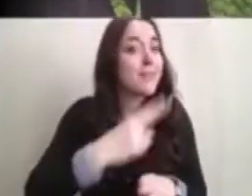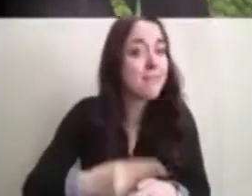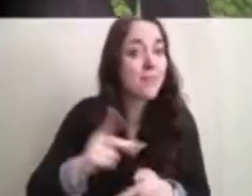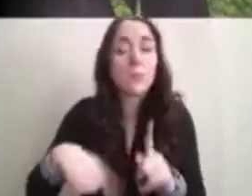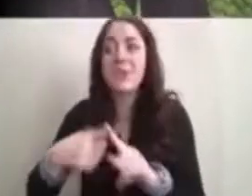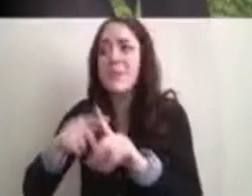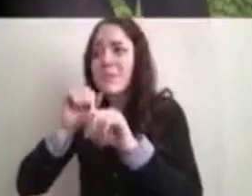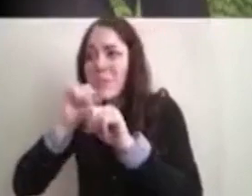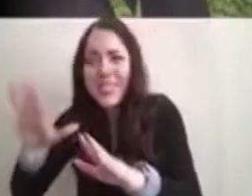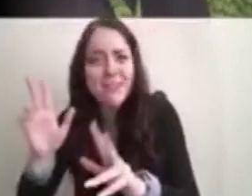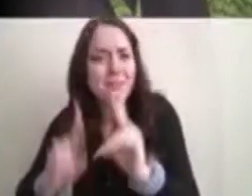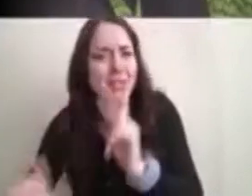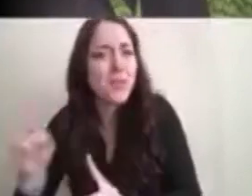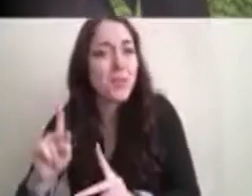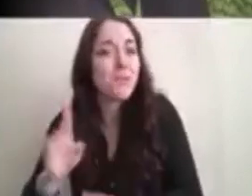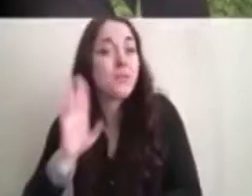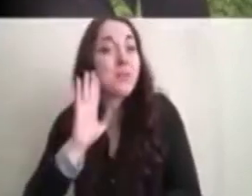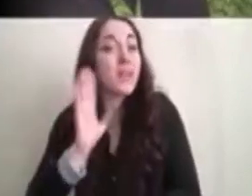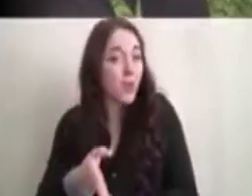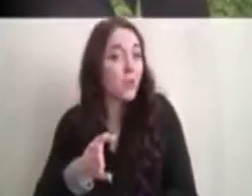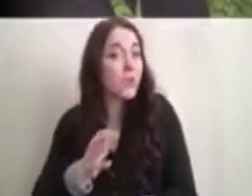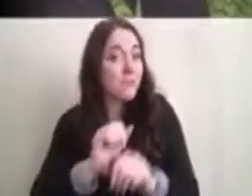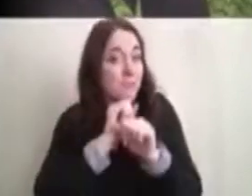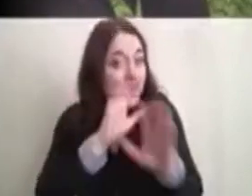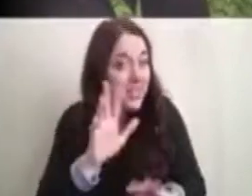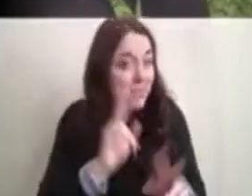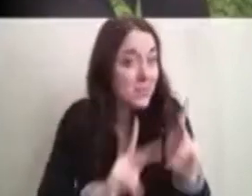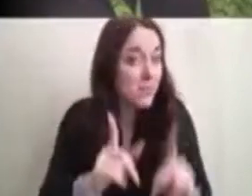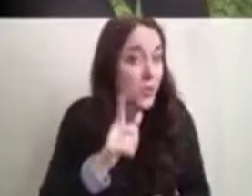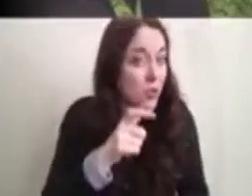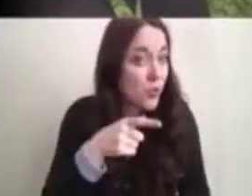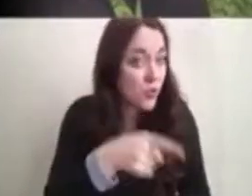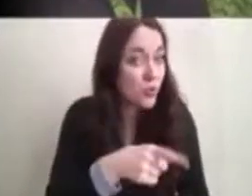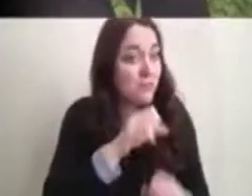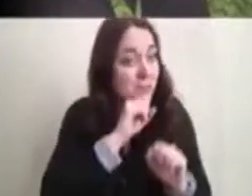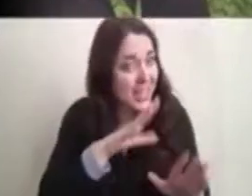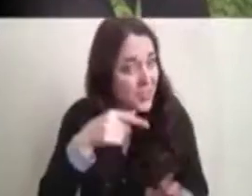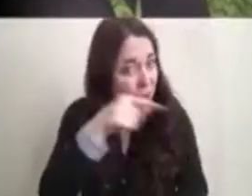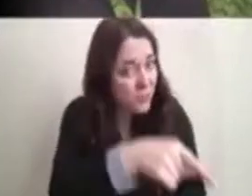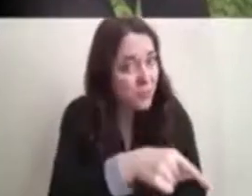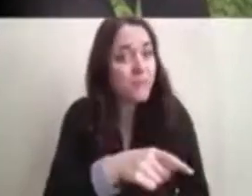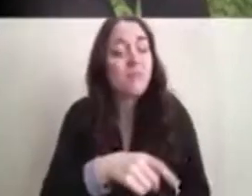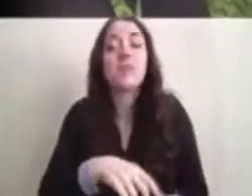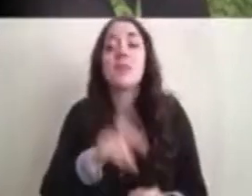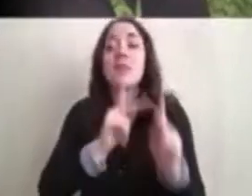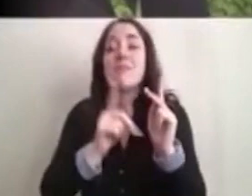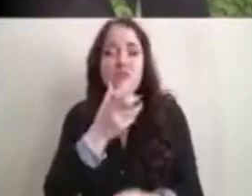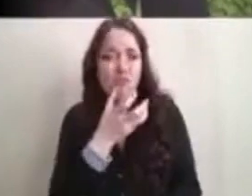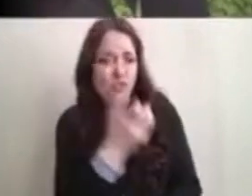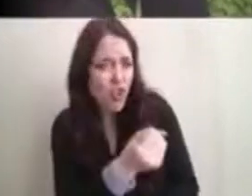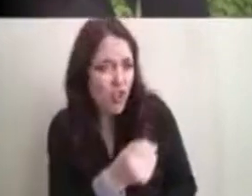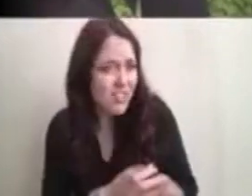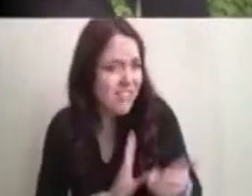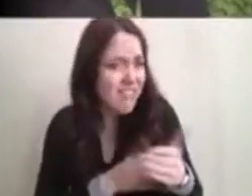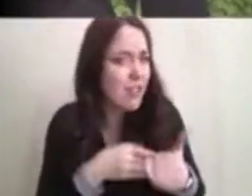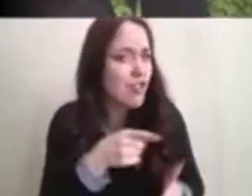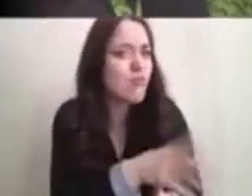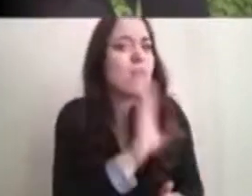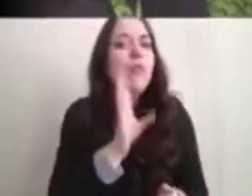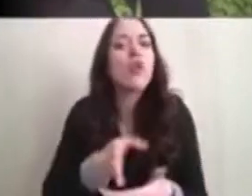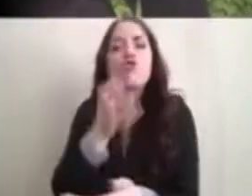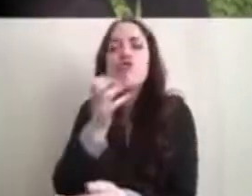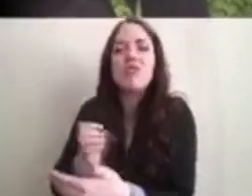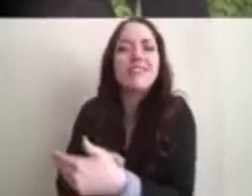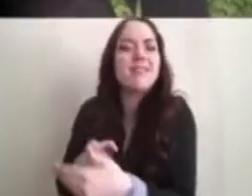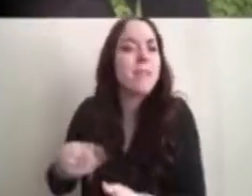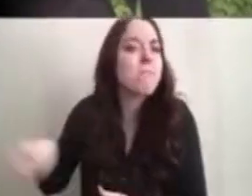be blessed through you." Abram, who was 75 years old when he left Haran, began the journey as God